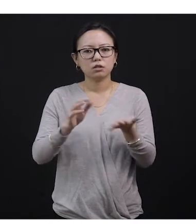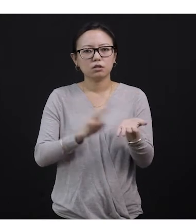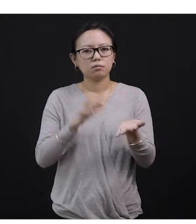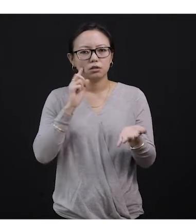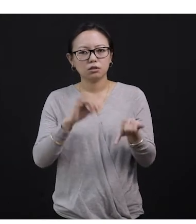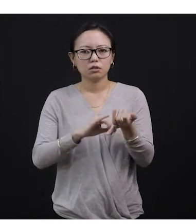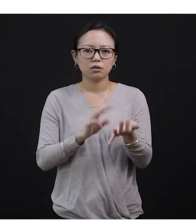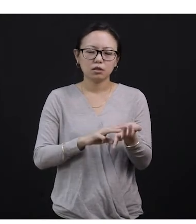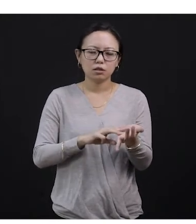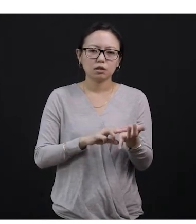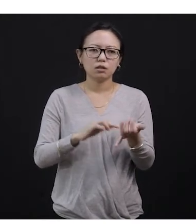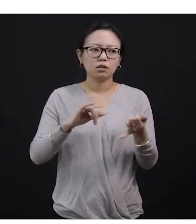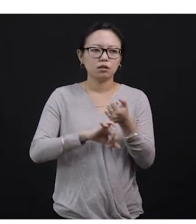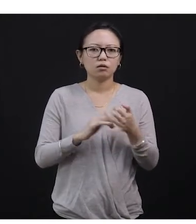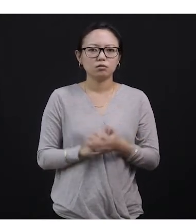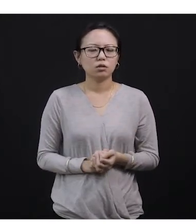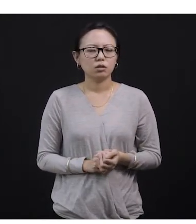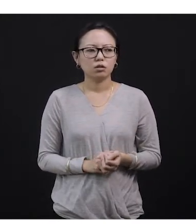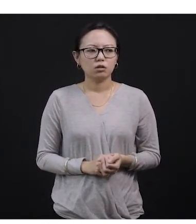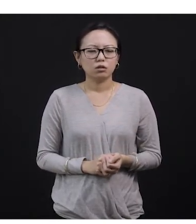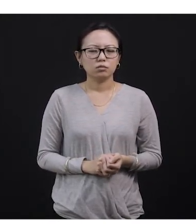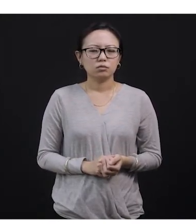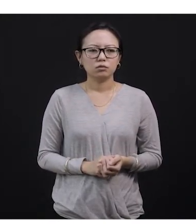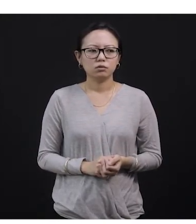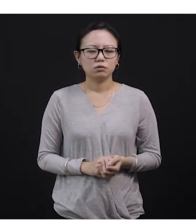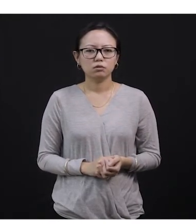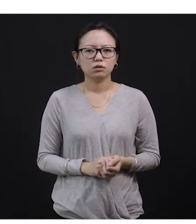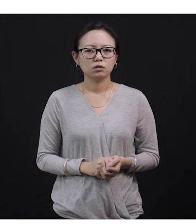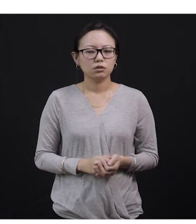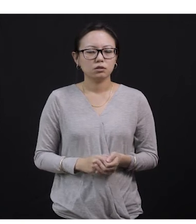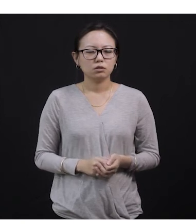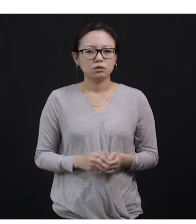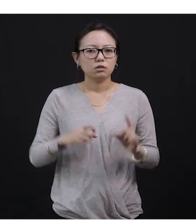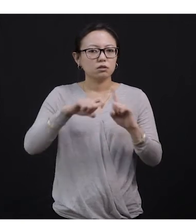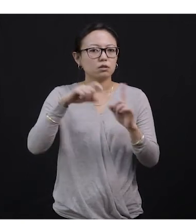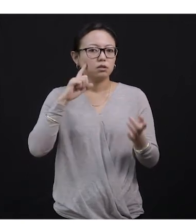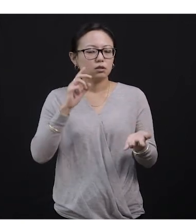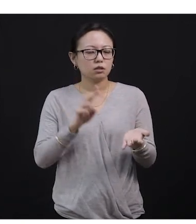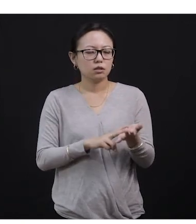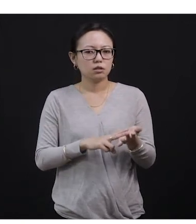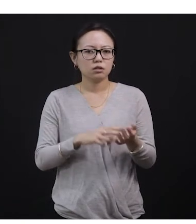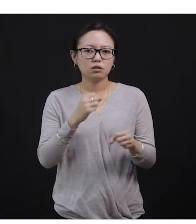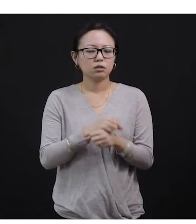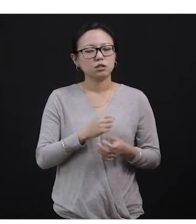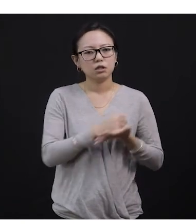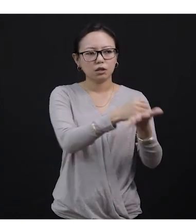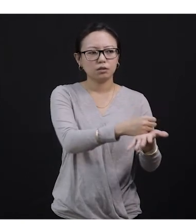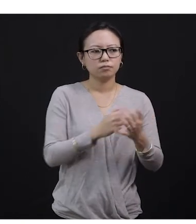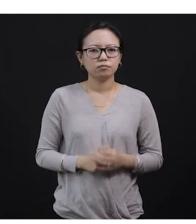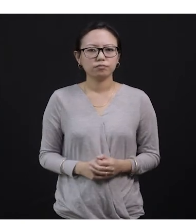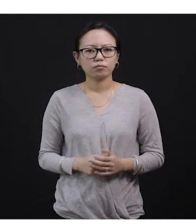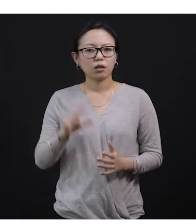used to help the king in making decisions. Also here in this picture, you can see the king who is standing with the